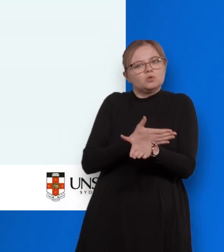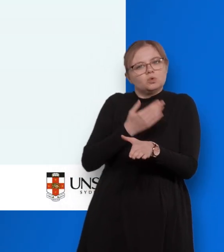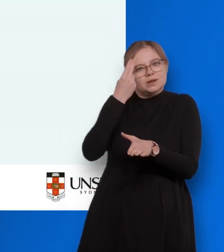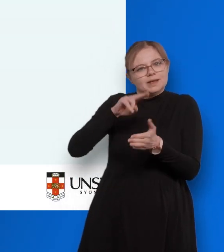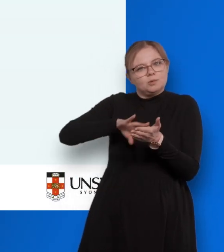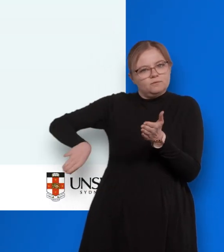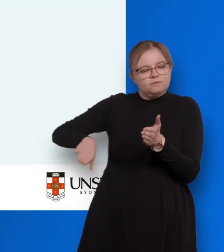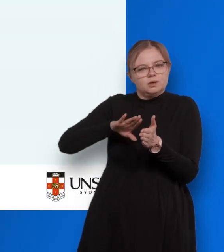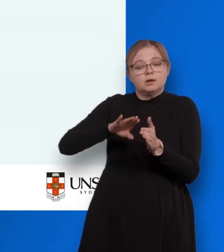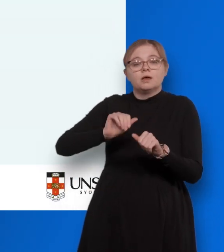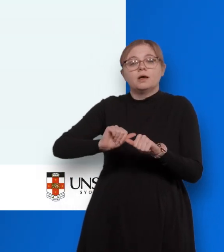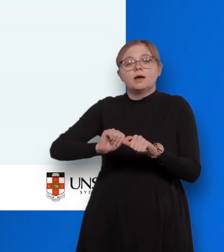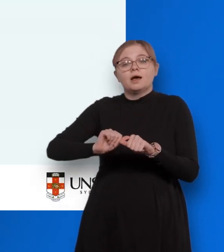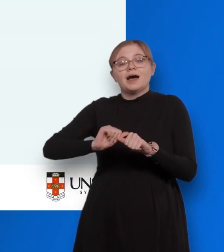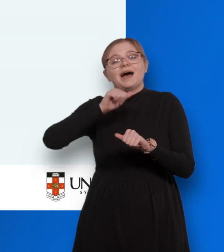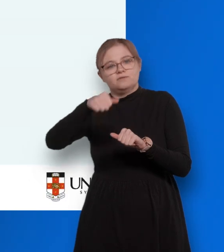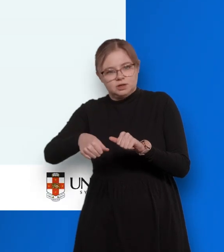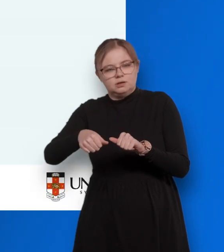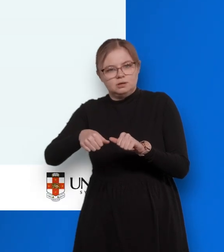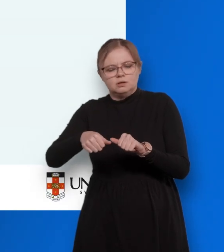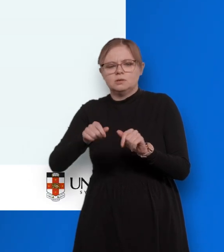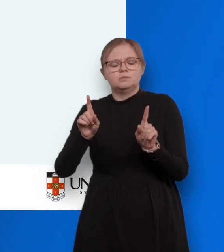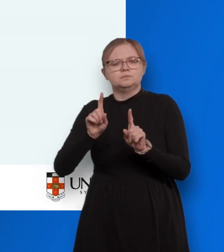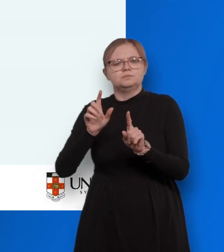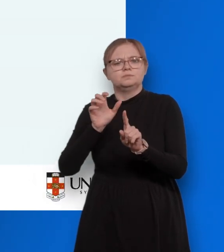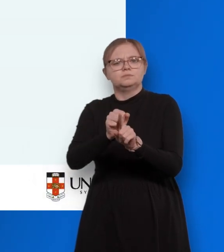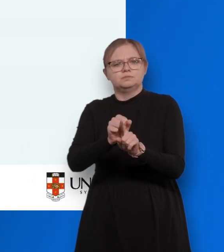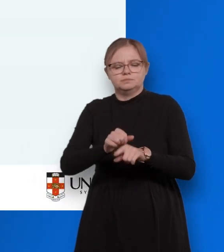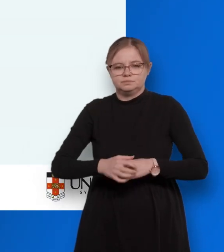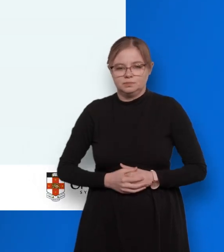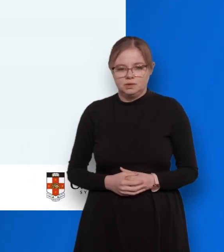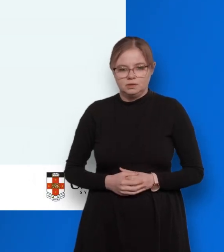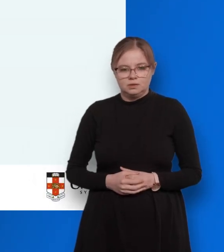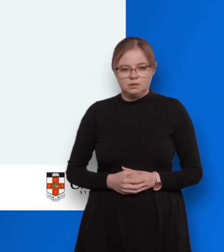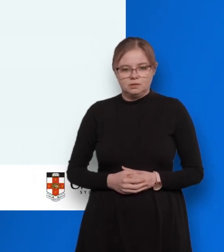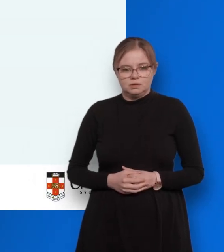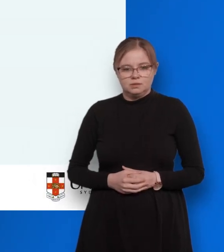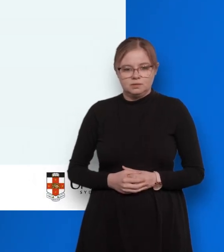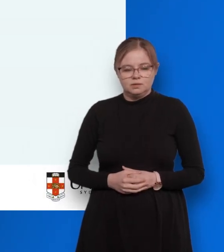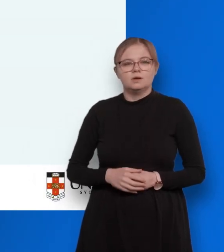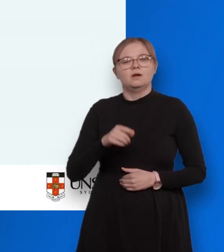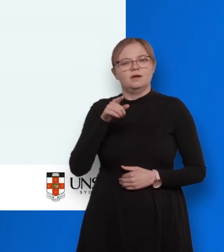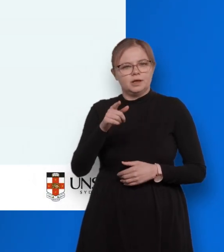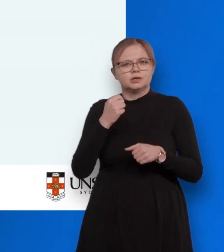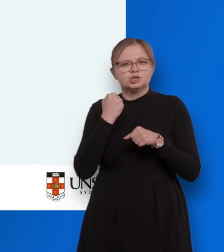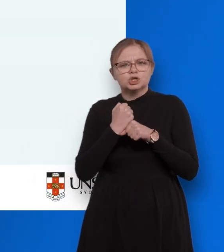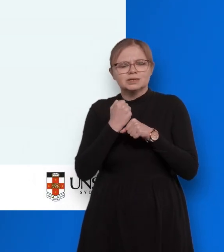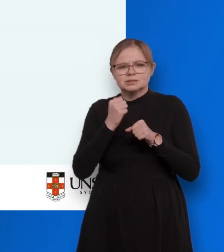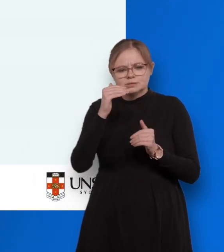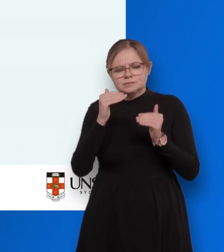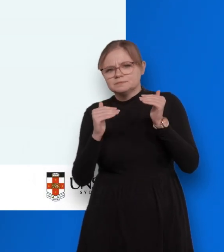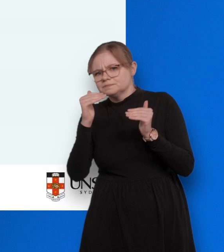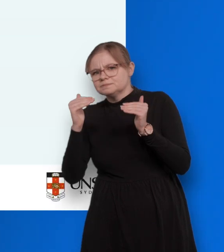anonymization. Now, after anonymization, what we found is that the existing gender equity in scores and resources was